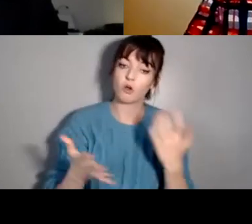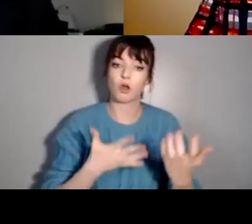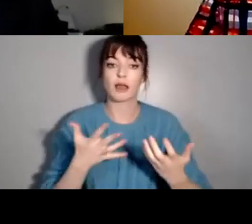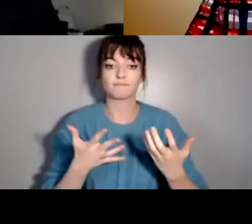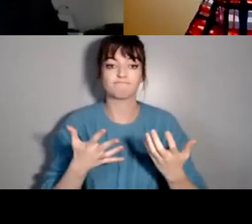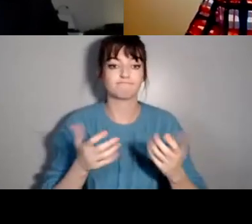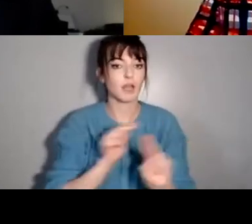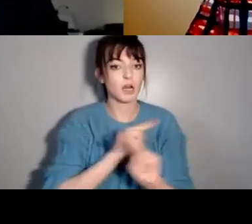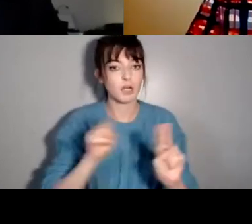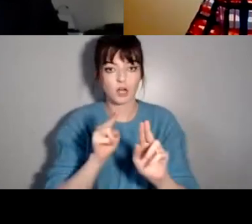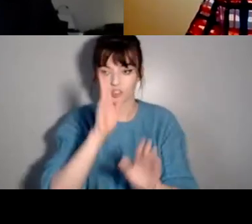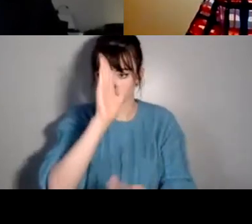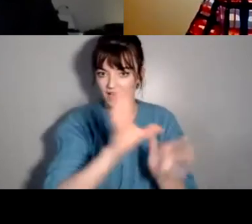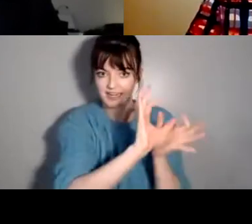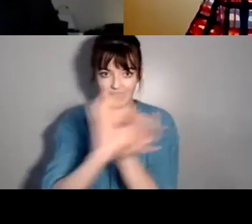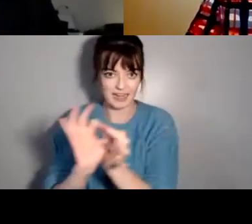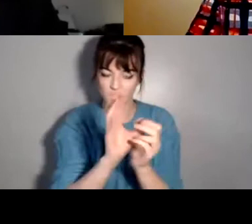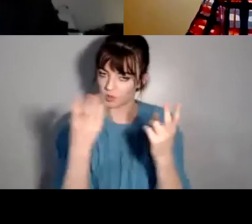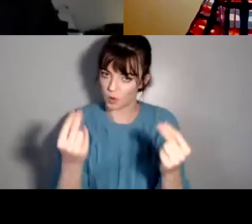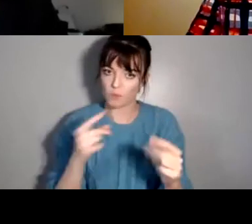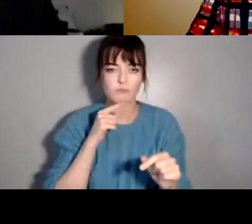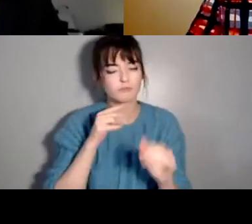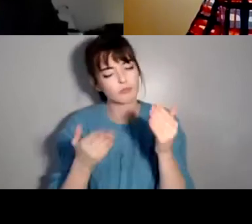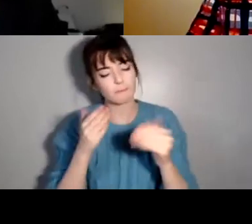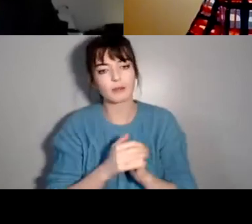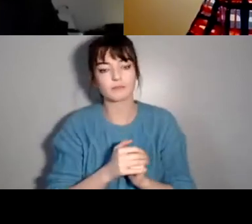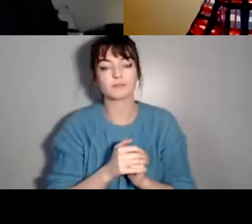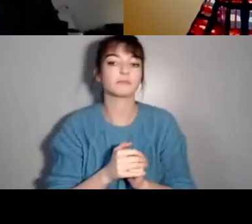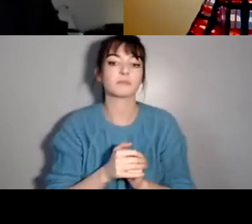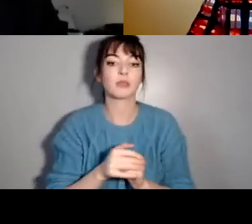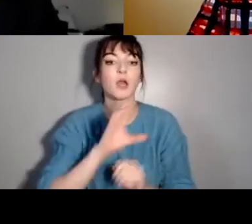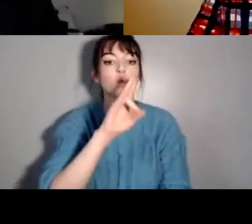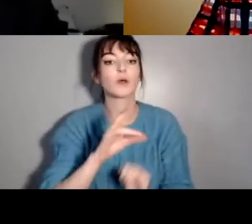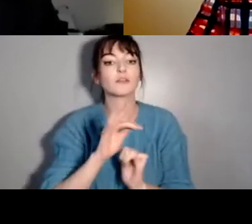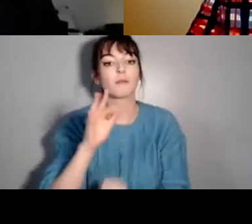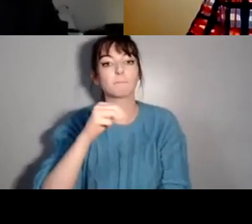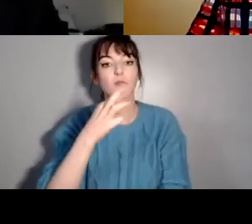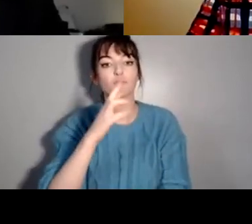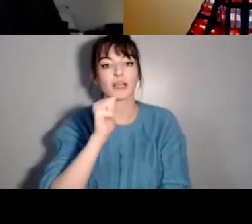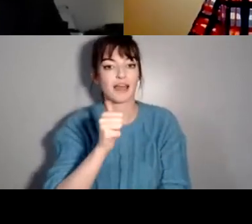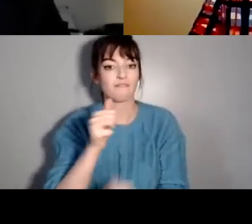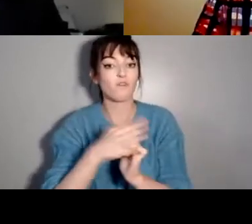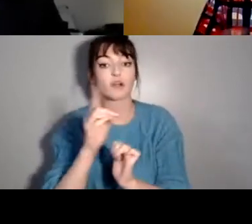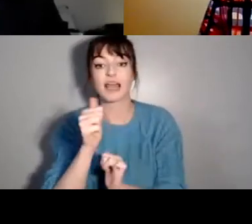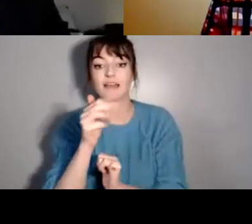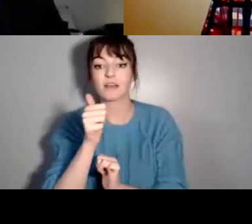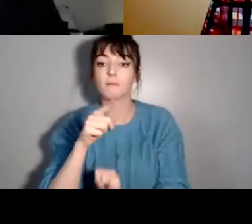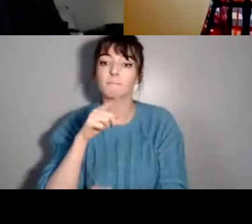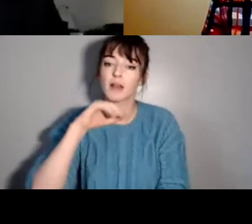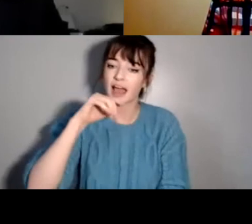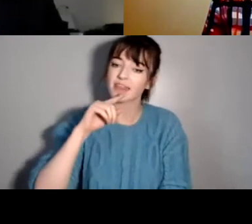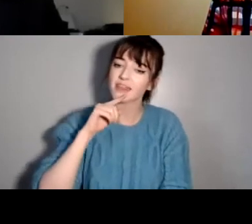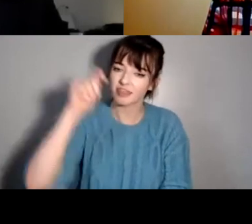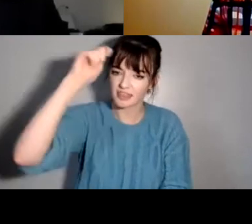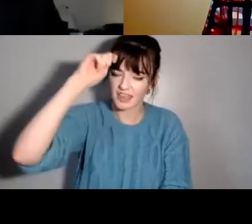not directly comparable. There's a question in for Maria Walls. It's for David, but I think maybe Caroline, you'd be better to take this one. Were